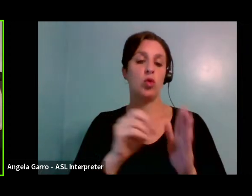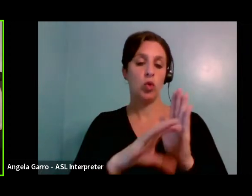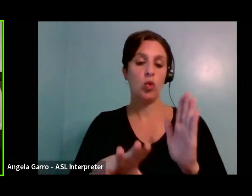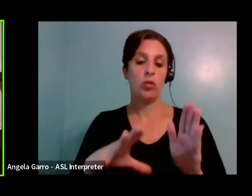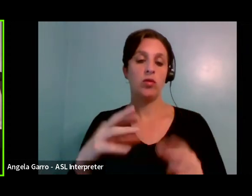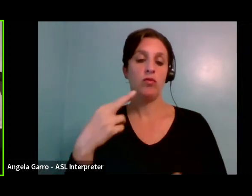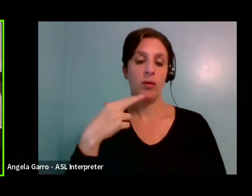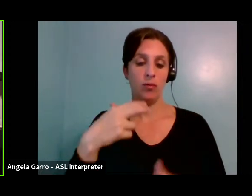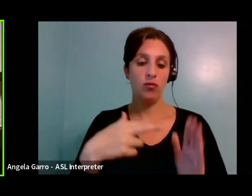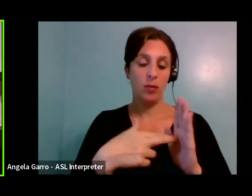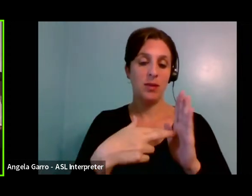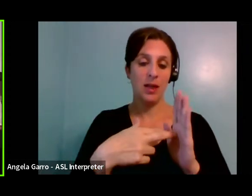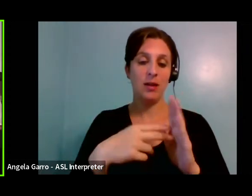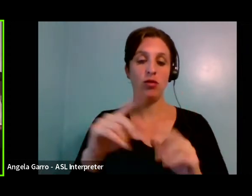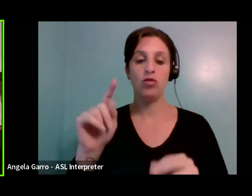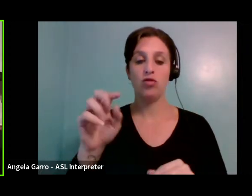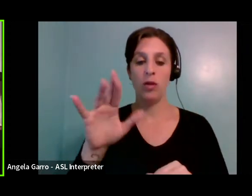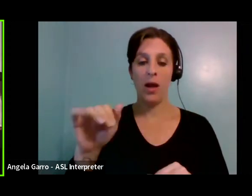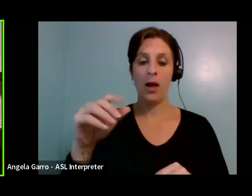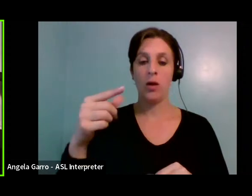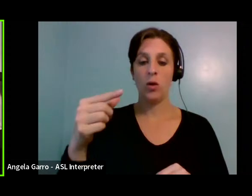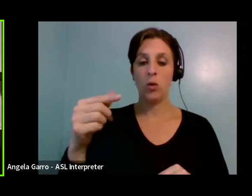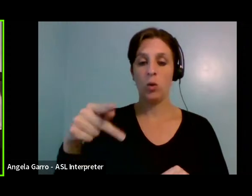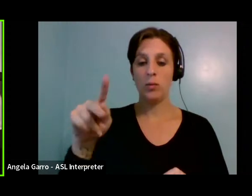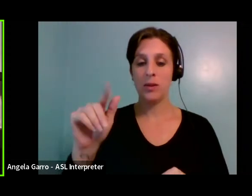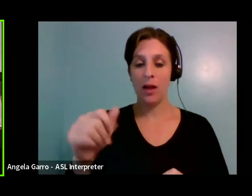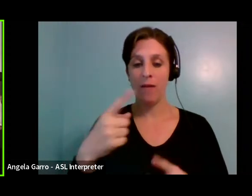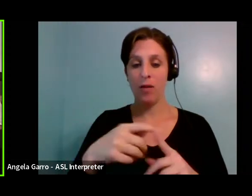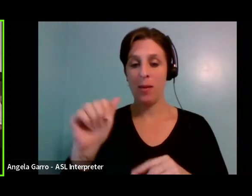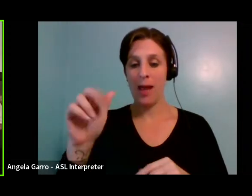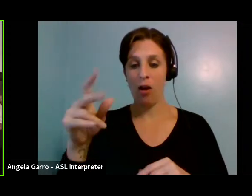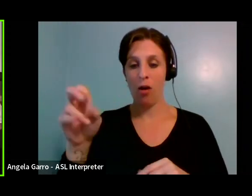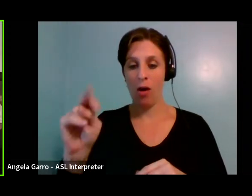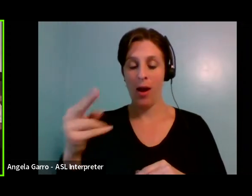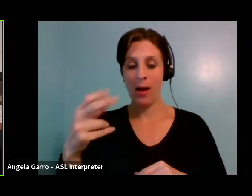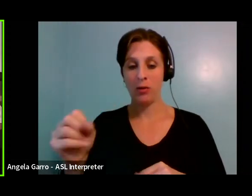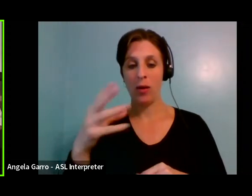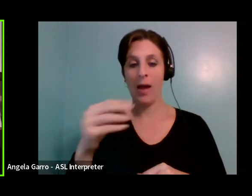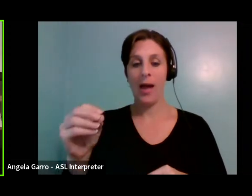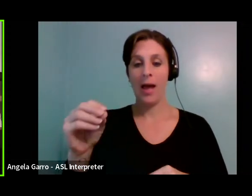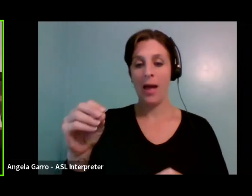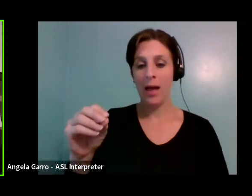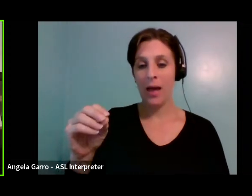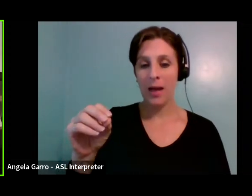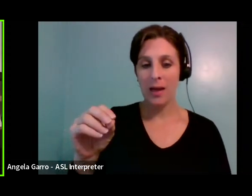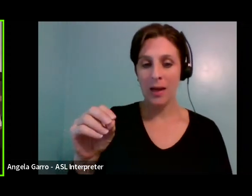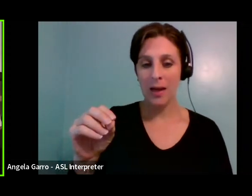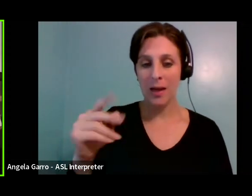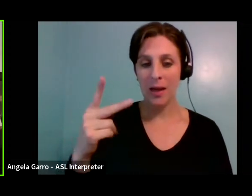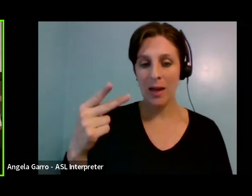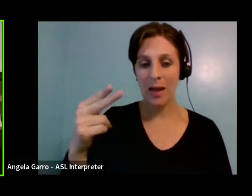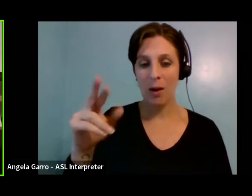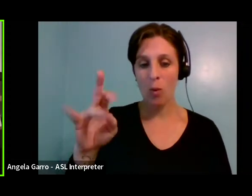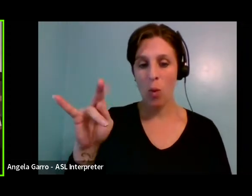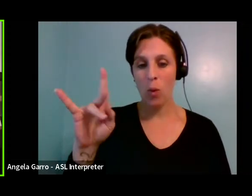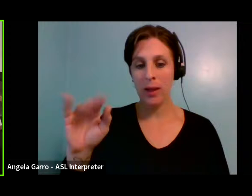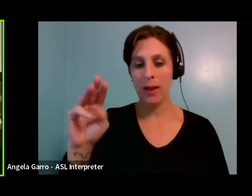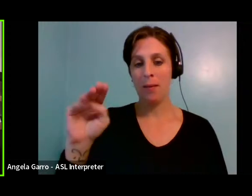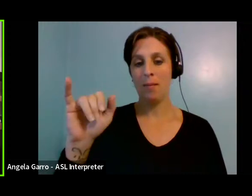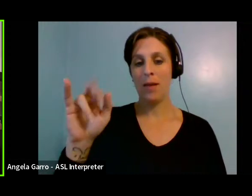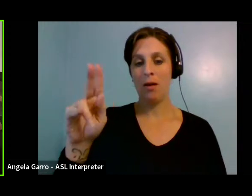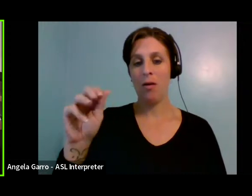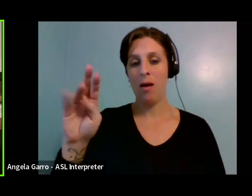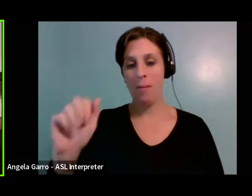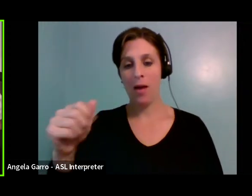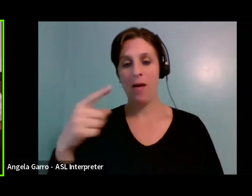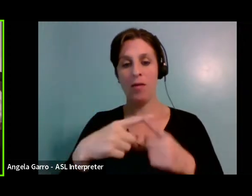Shreya Gupta from Aragon High and Hiroki Maruyama from Hillsdale High, will read the proclamation for us. So come on up.